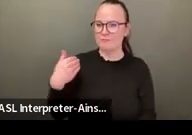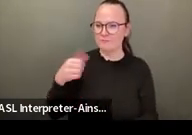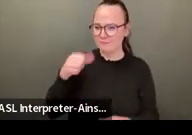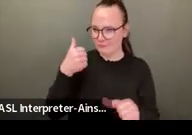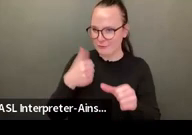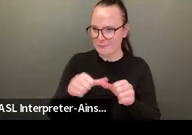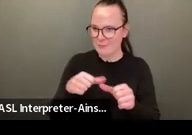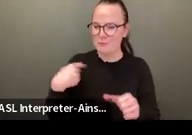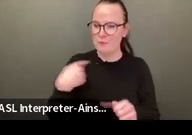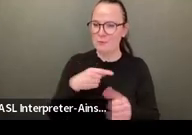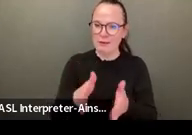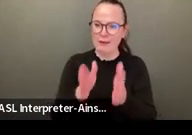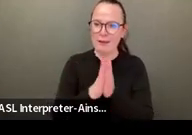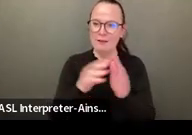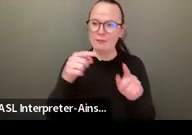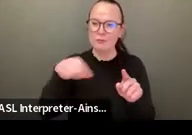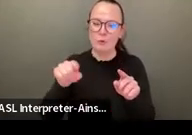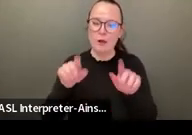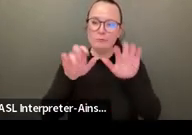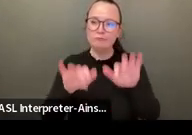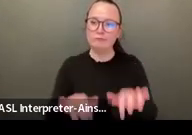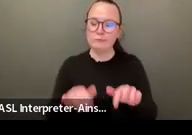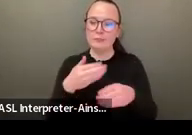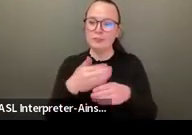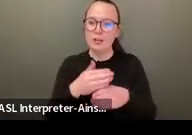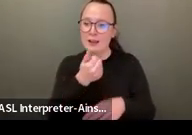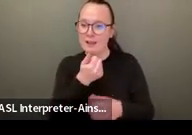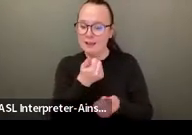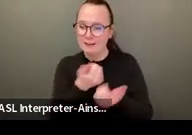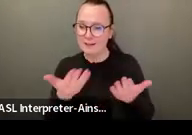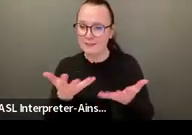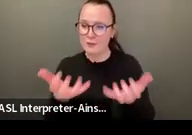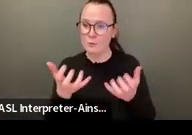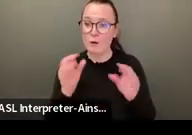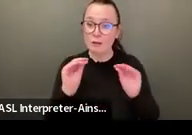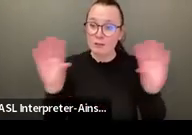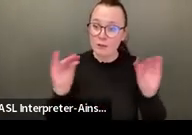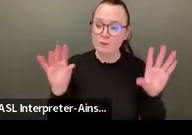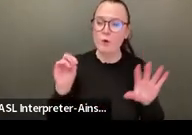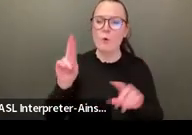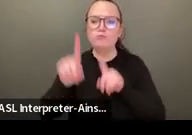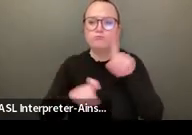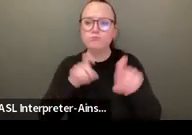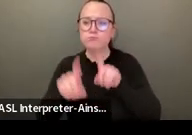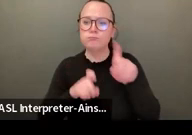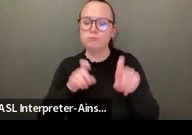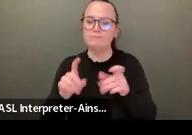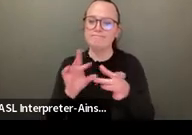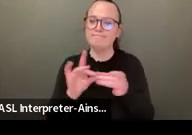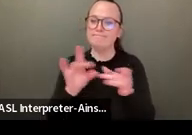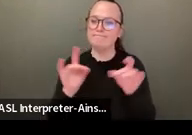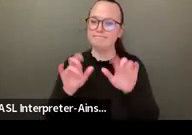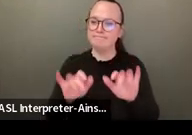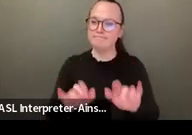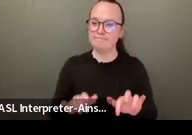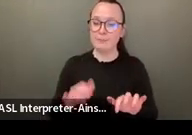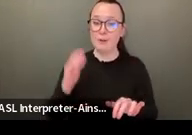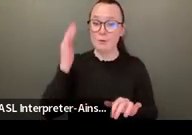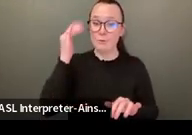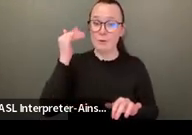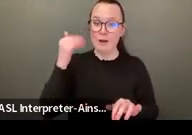wanted clarification on or you had questions about. And just to kind of help us gauge how we're doing with